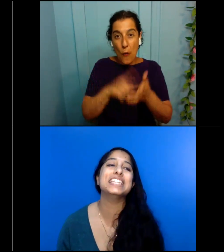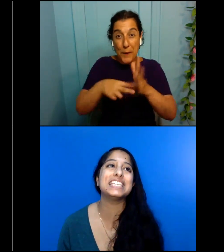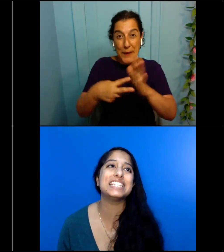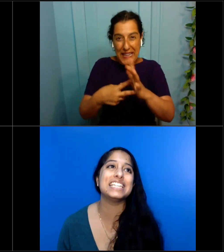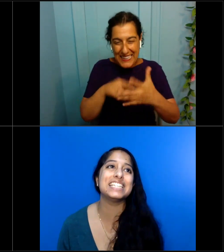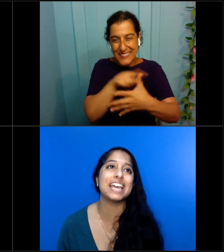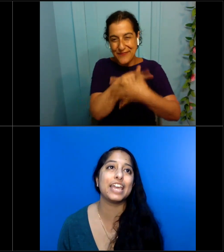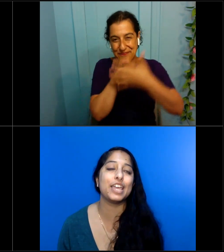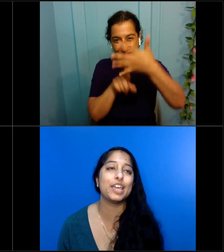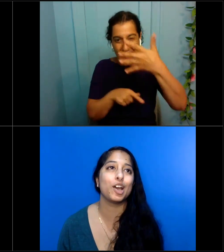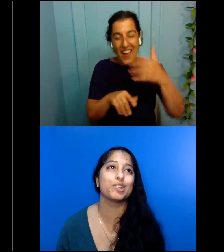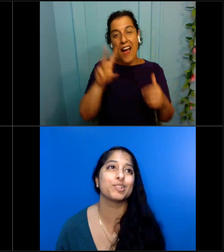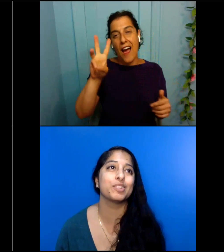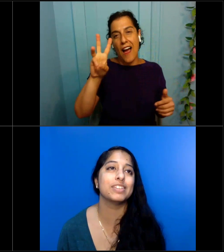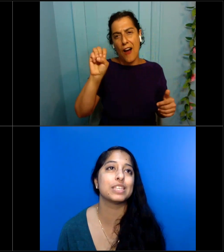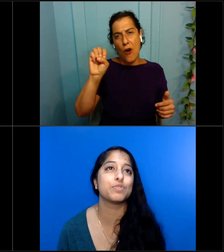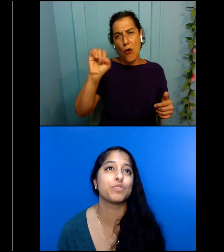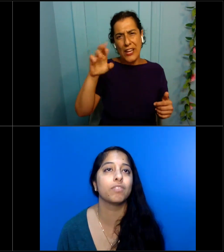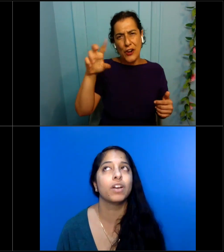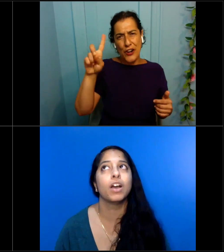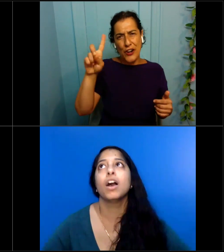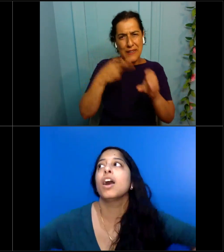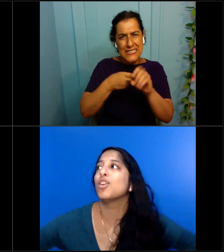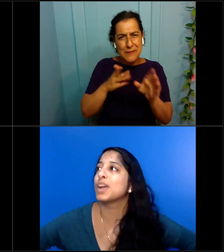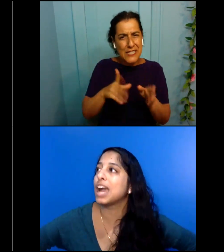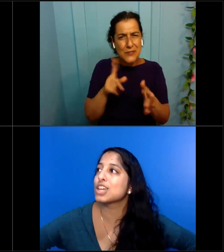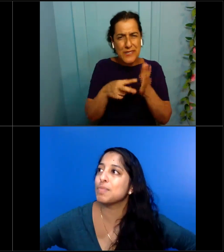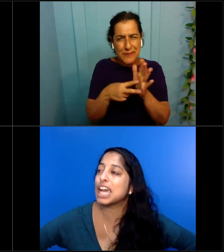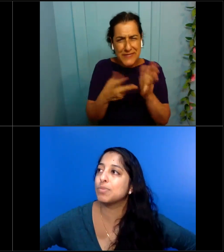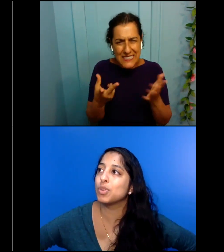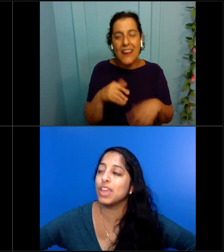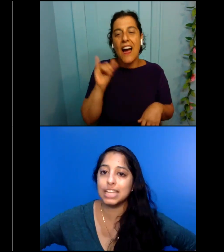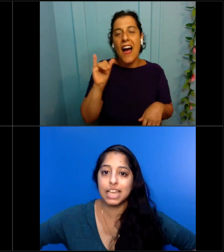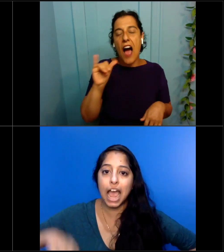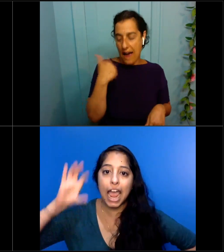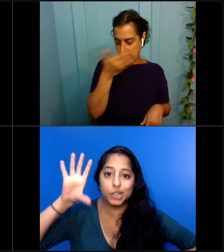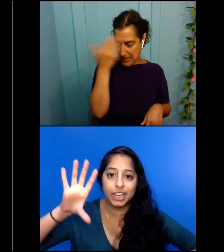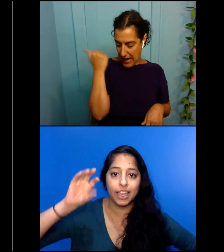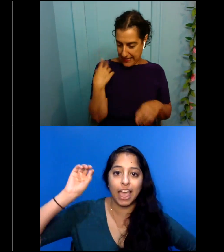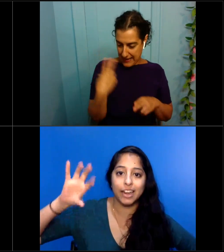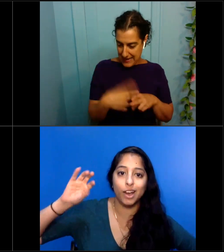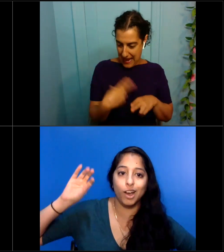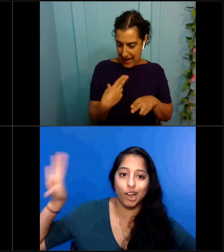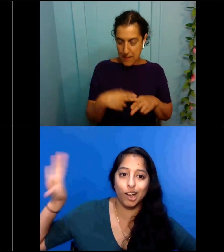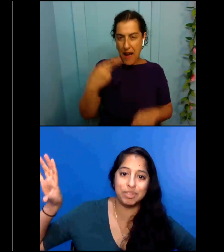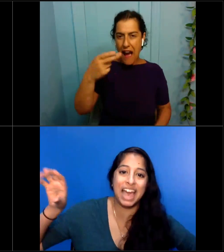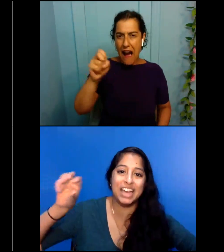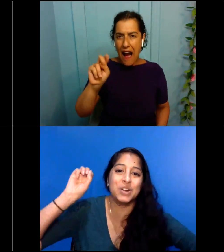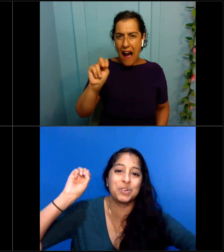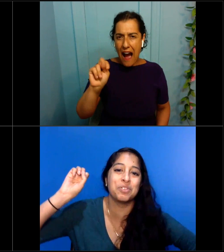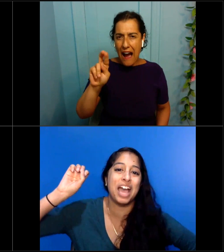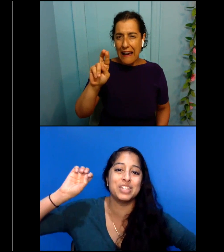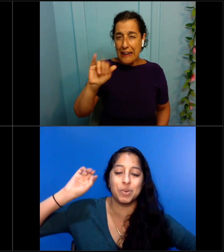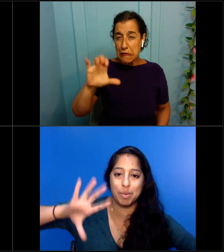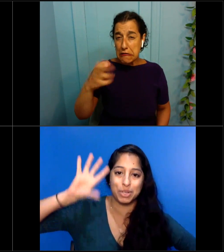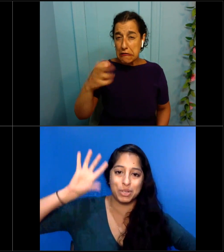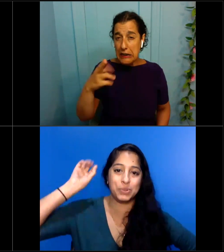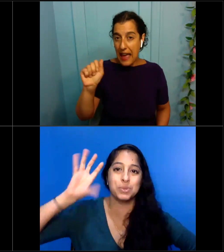So this is from, oh my gosh, I'm not going to remember. It's Heinrich et al., but I